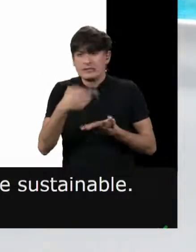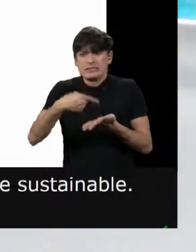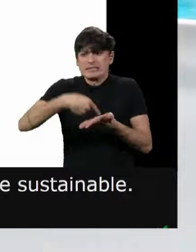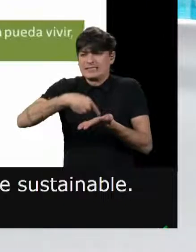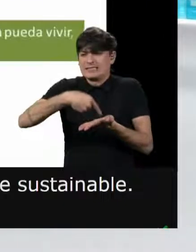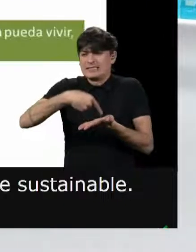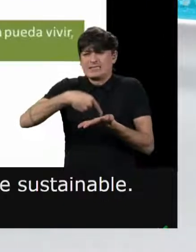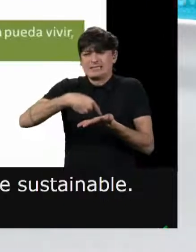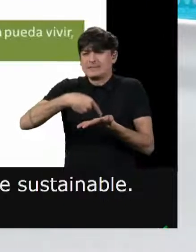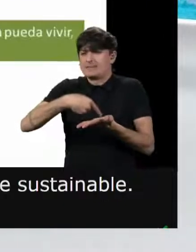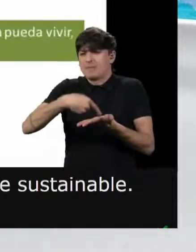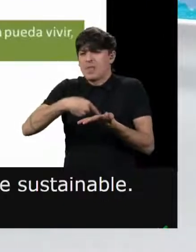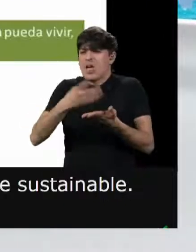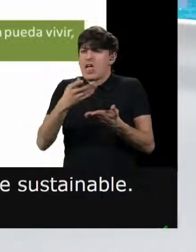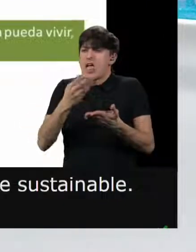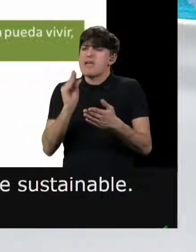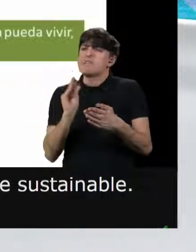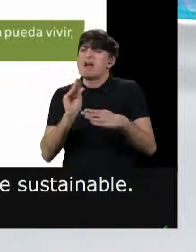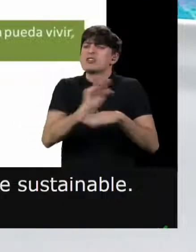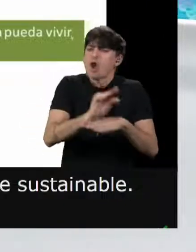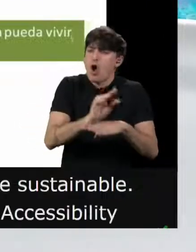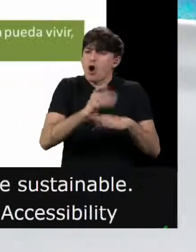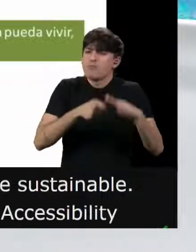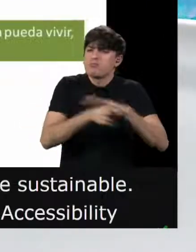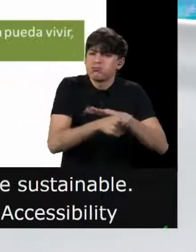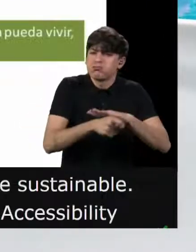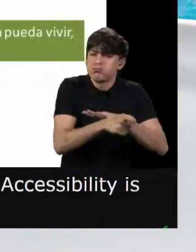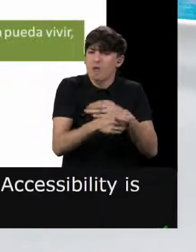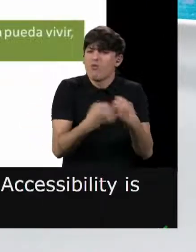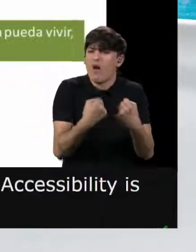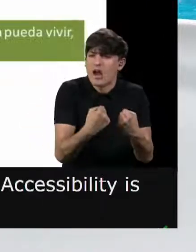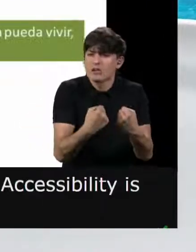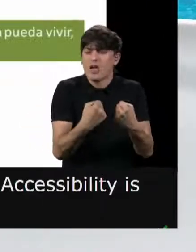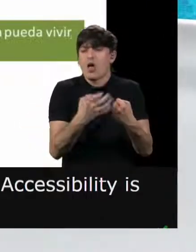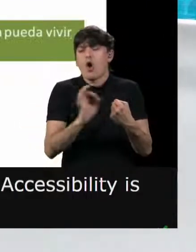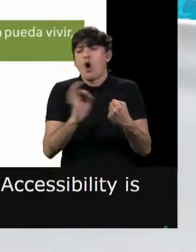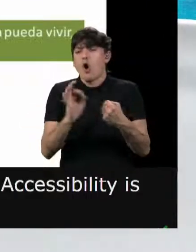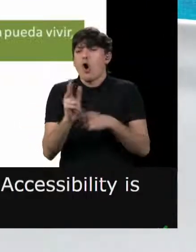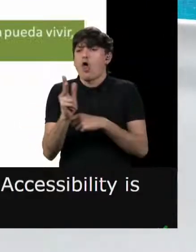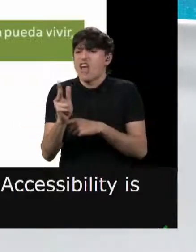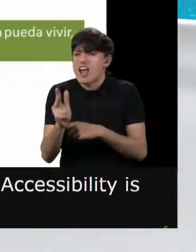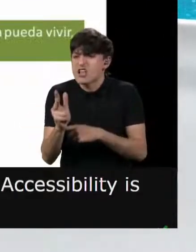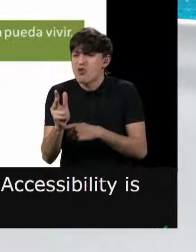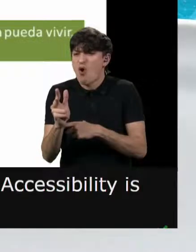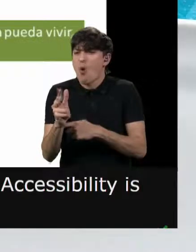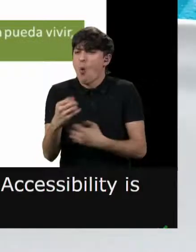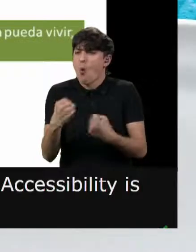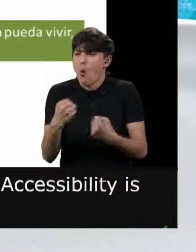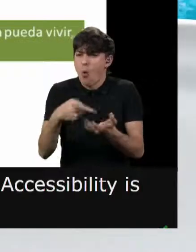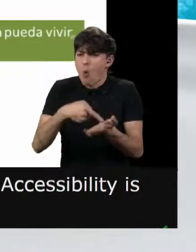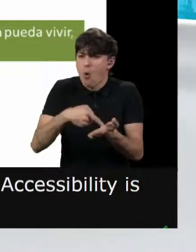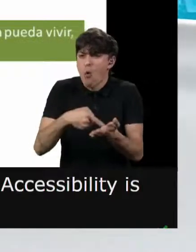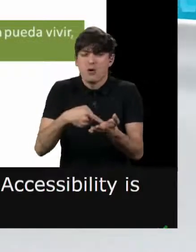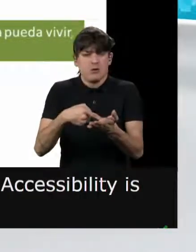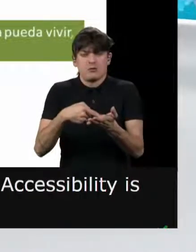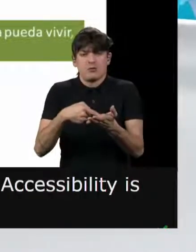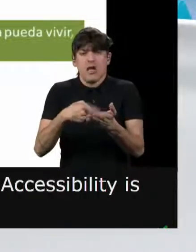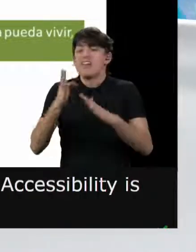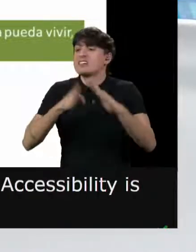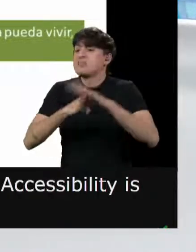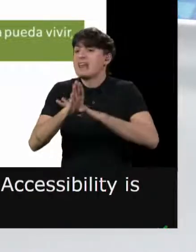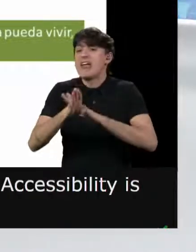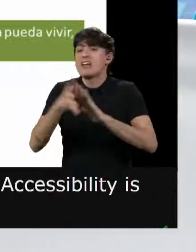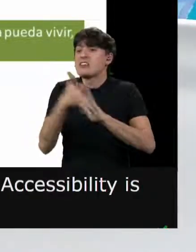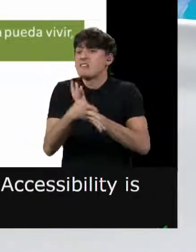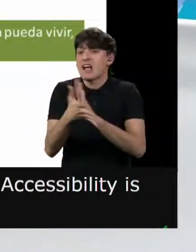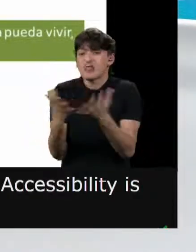exija is not unas grandes inversiones, something that que requires exija huge privacidad de los investment, derechos. La accesibilidad or no es otra cosa que accessibility is permitir que simply todos los saying that